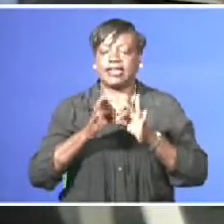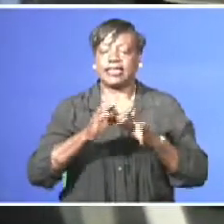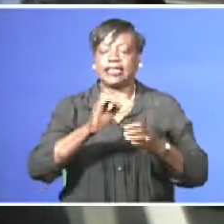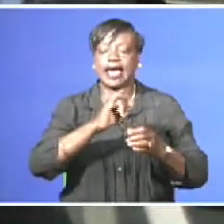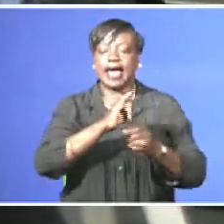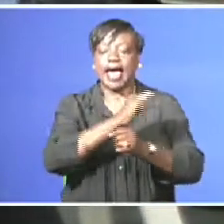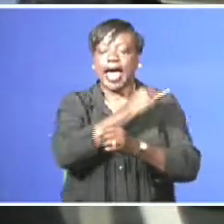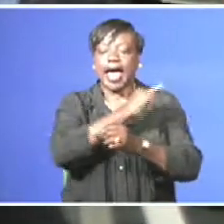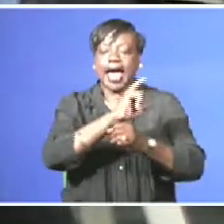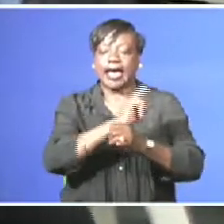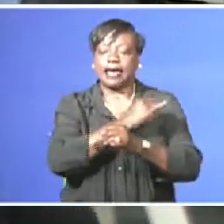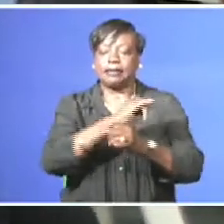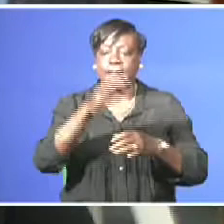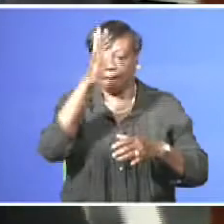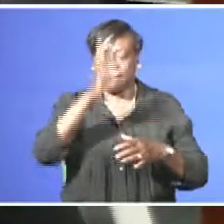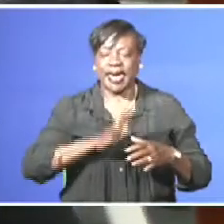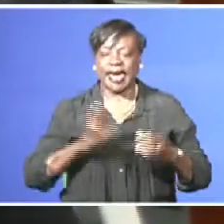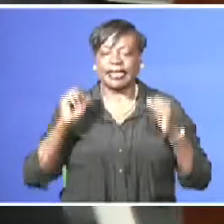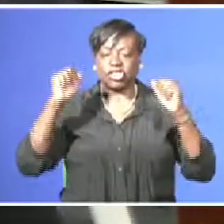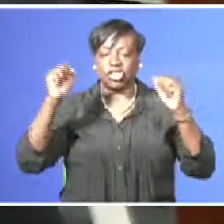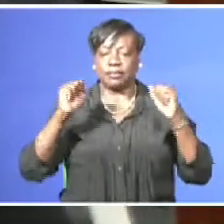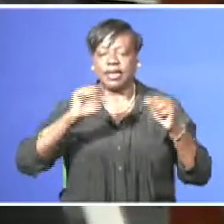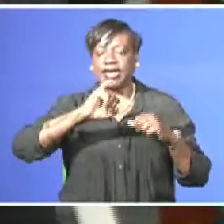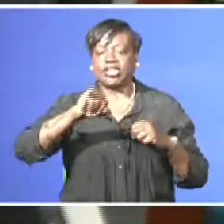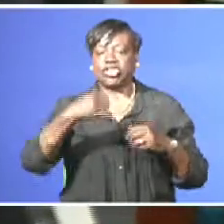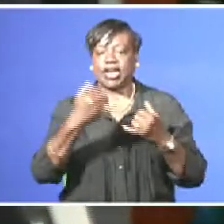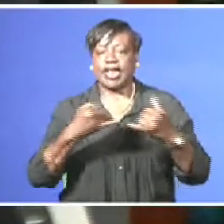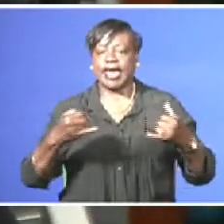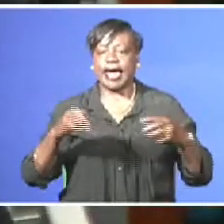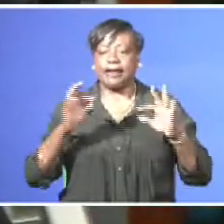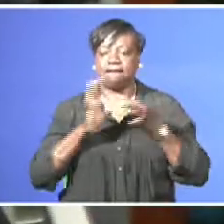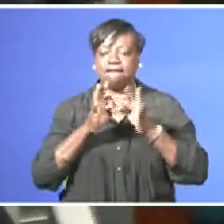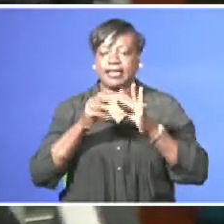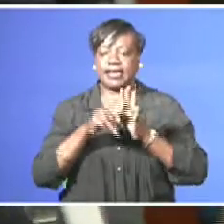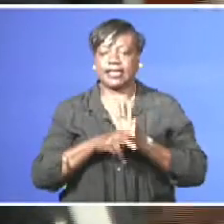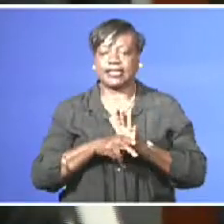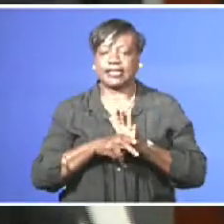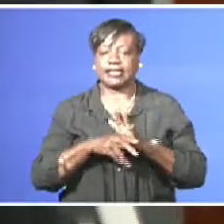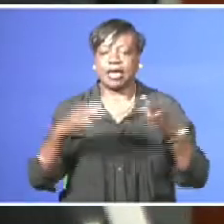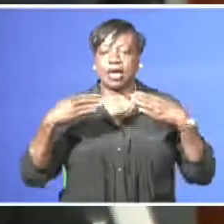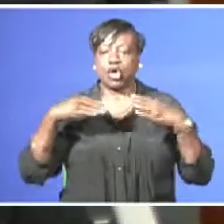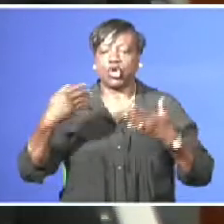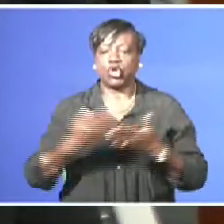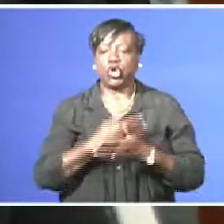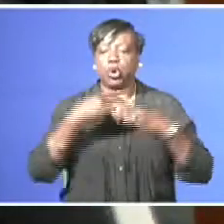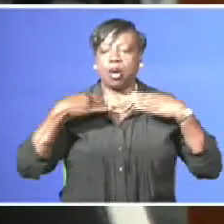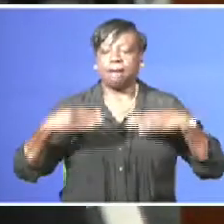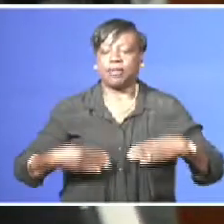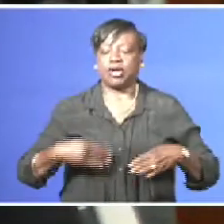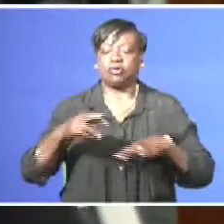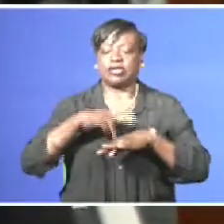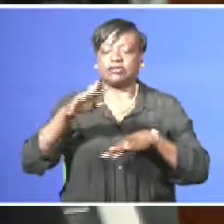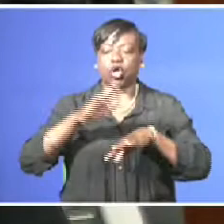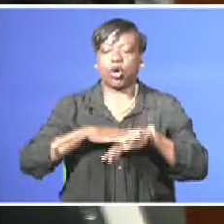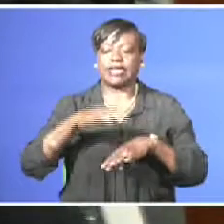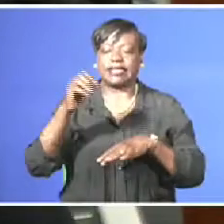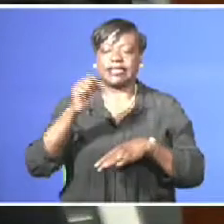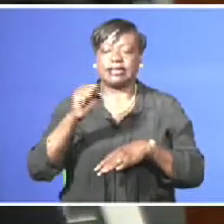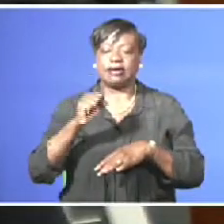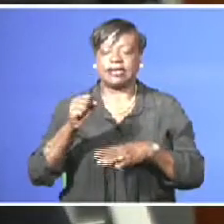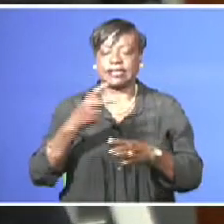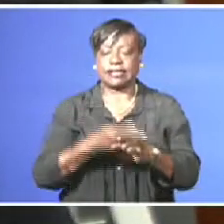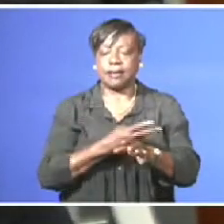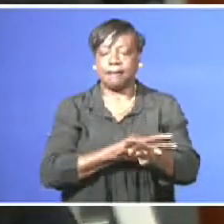One Fitness and J-Line Fitness, as well as New Body Resurrection on Saunders Beach. So we